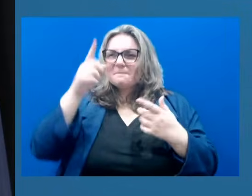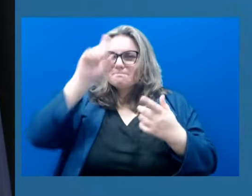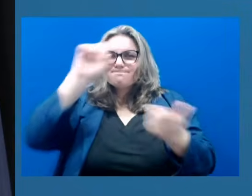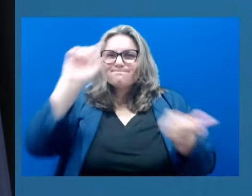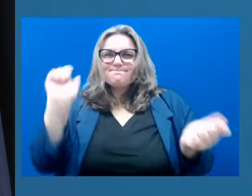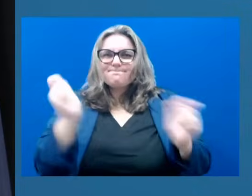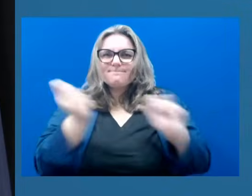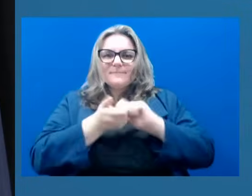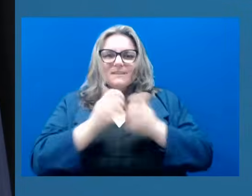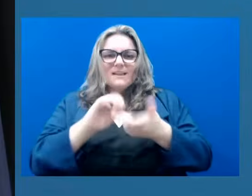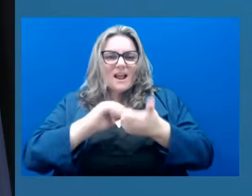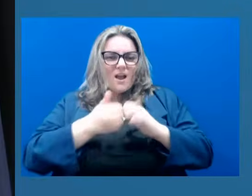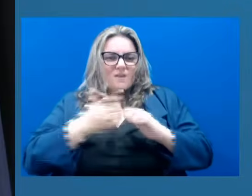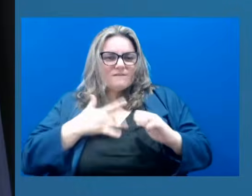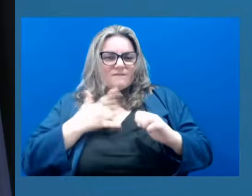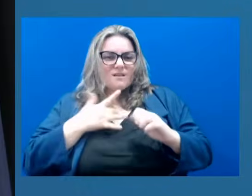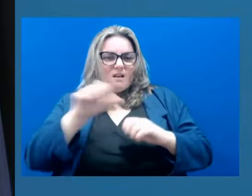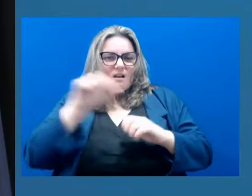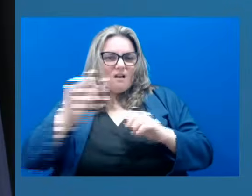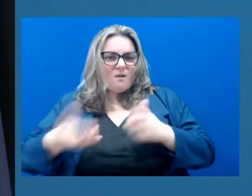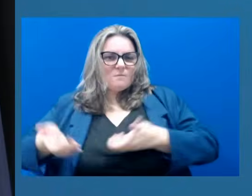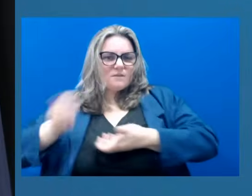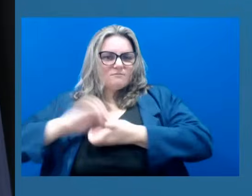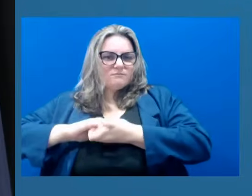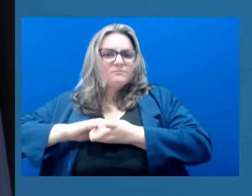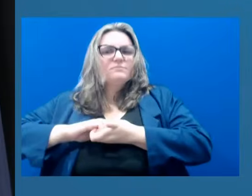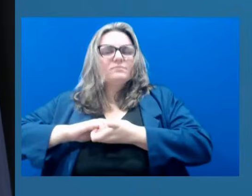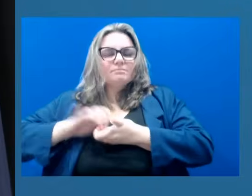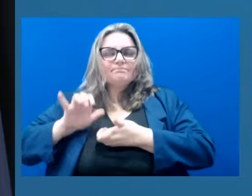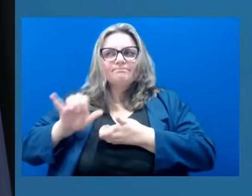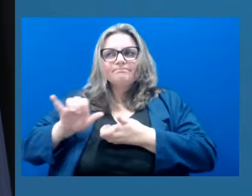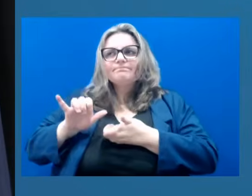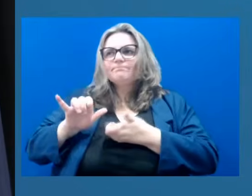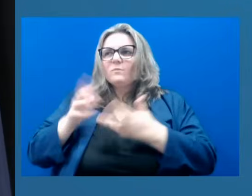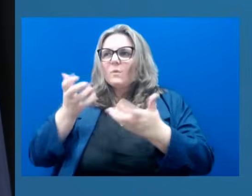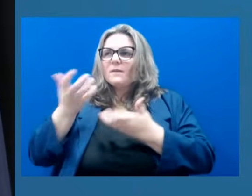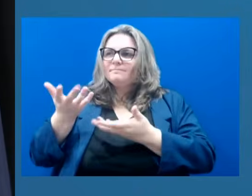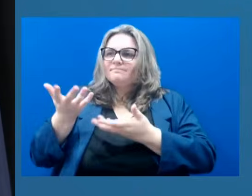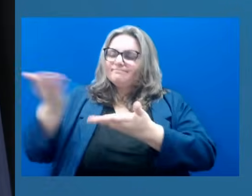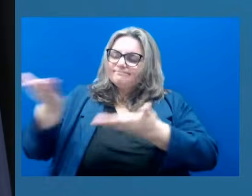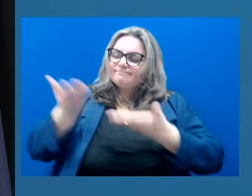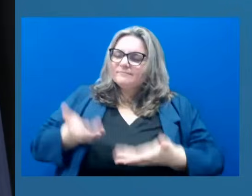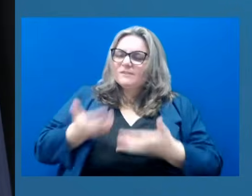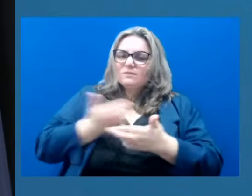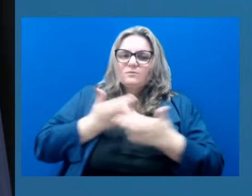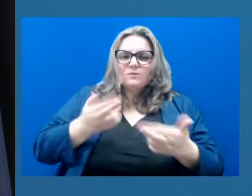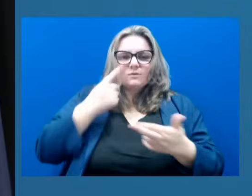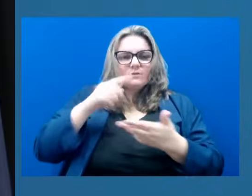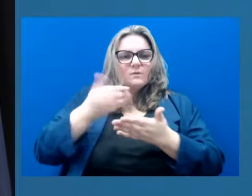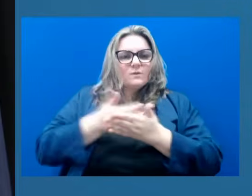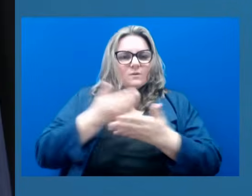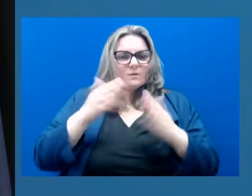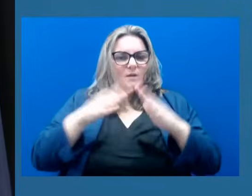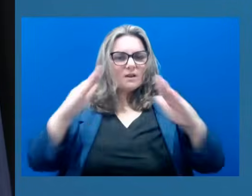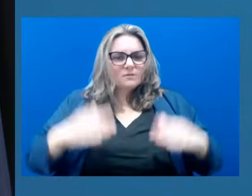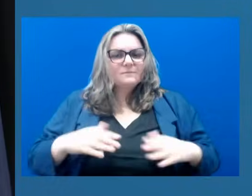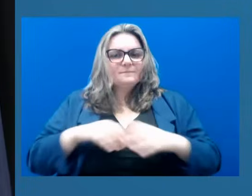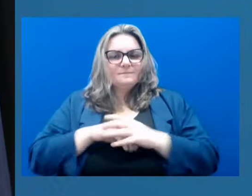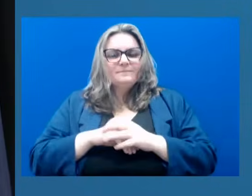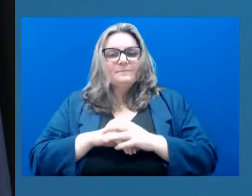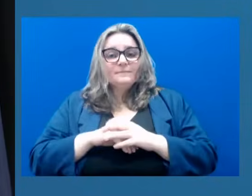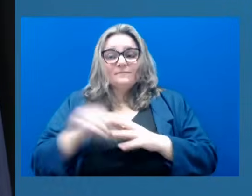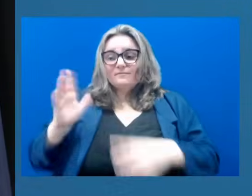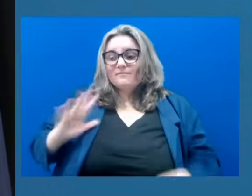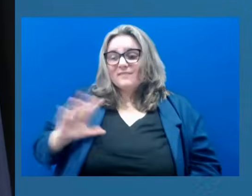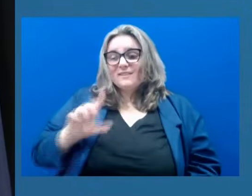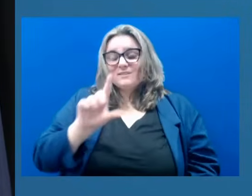providing the resources to build more housing. It is extraordinary. And you know we had to do this. Back in 2023, they all said, all right,